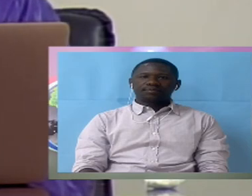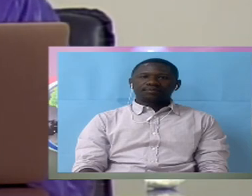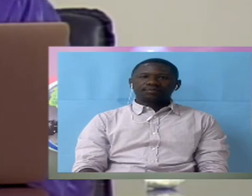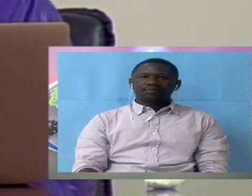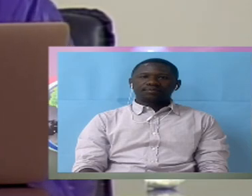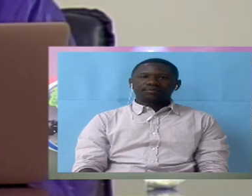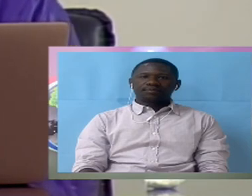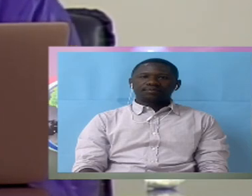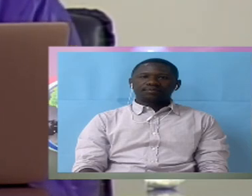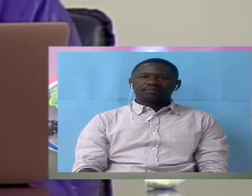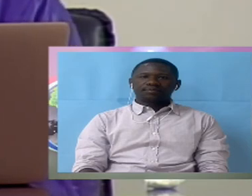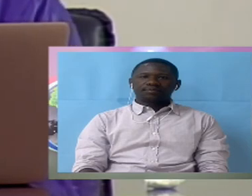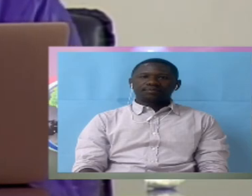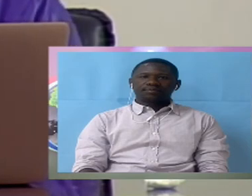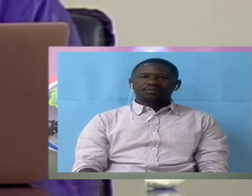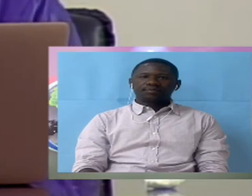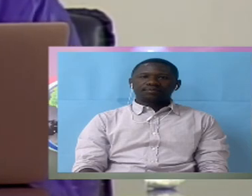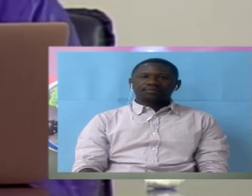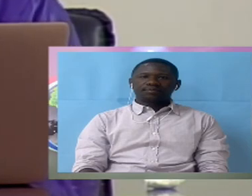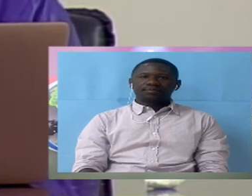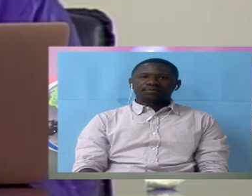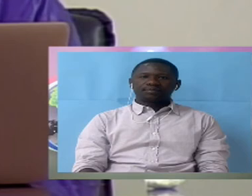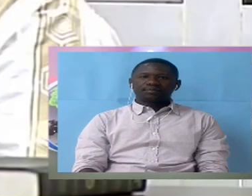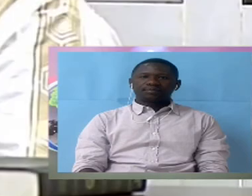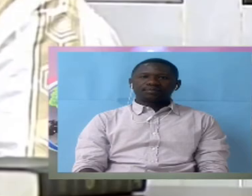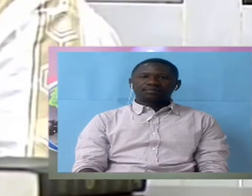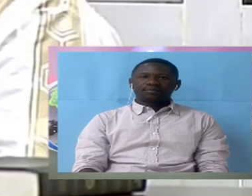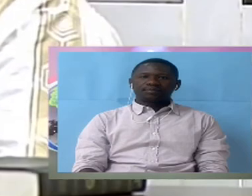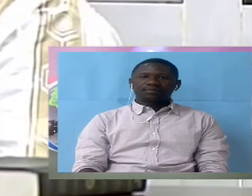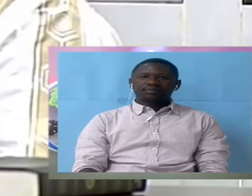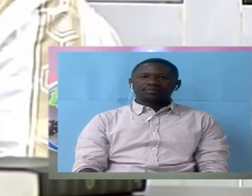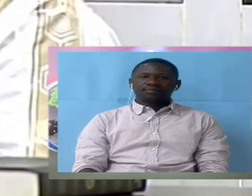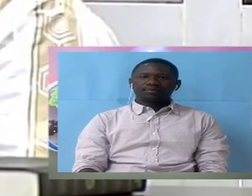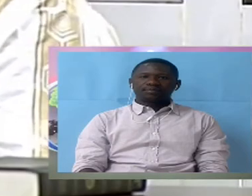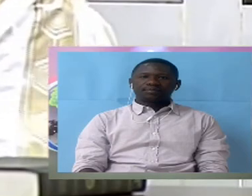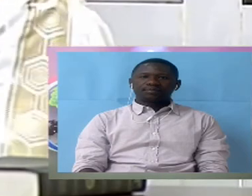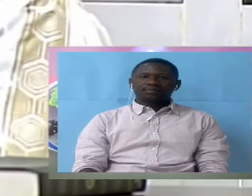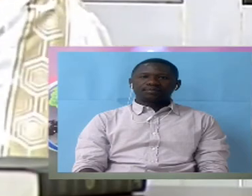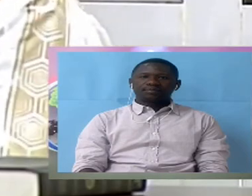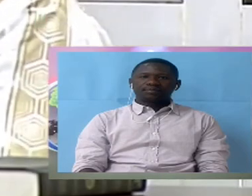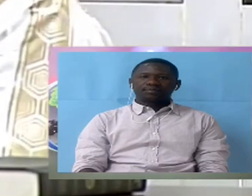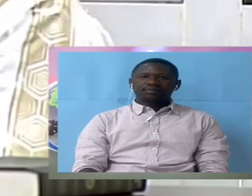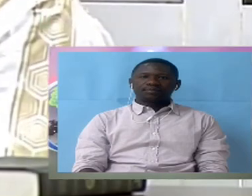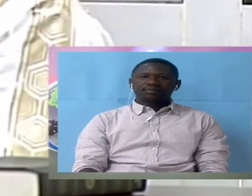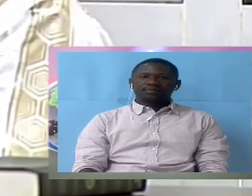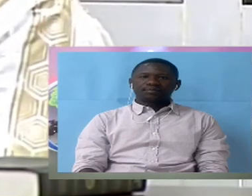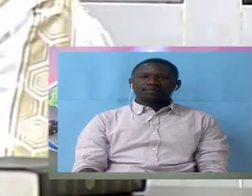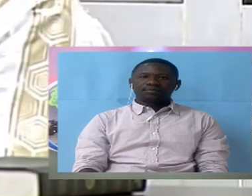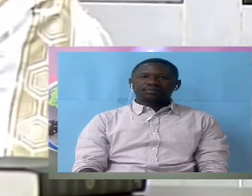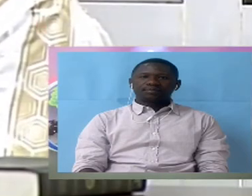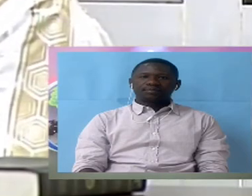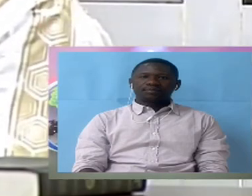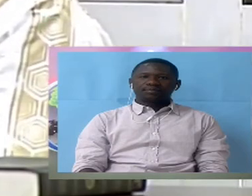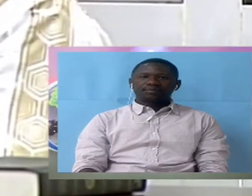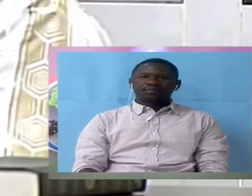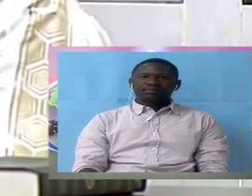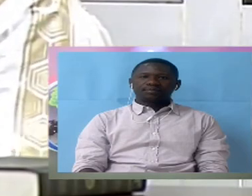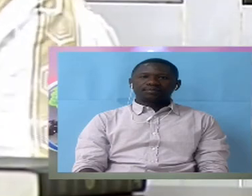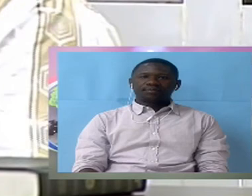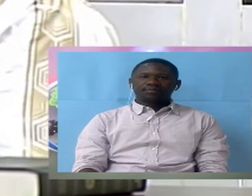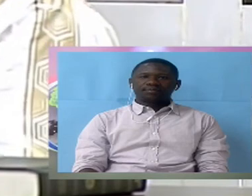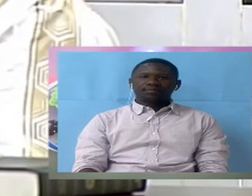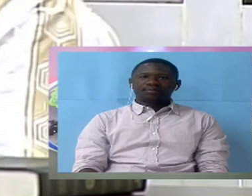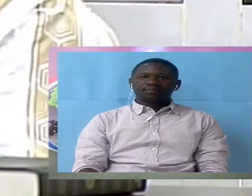Legi mun nga continue wax ñu sa njanga mi naka la démé ba nga égué Nigeria. I graduated from the University of Nigeria Teaching